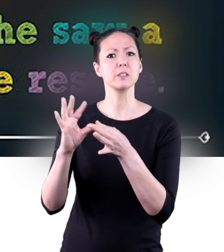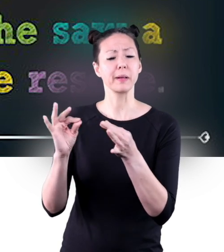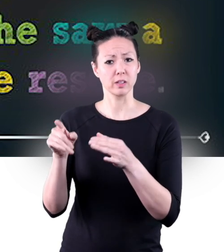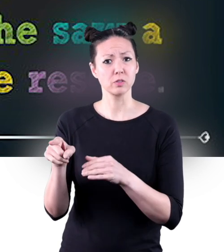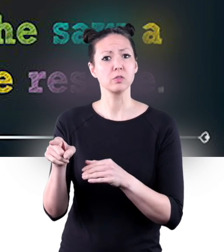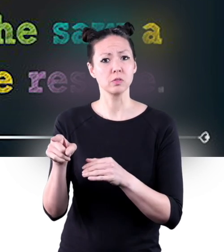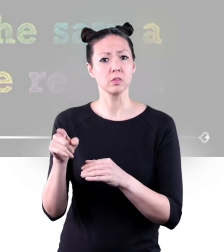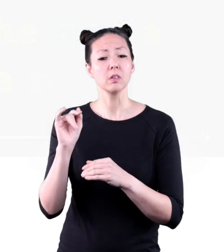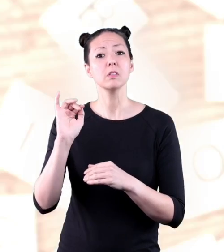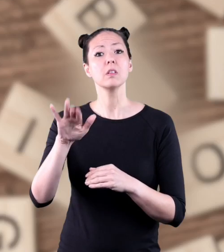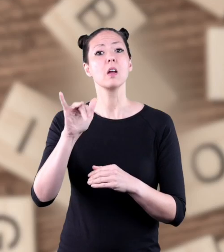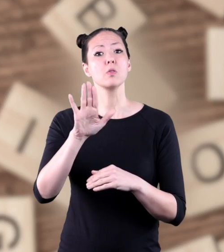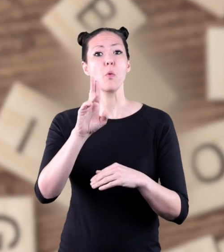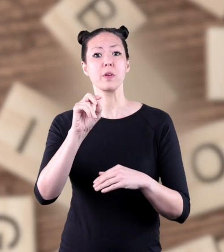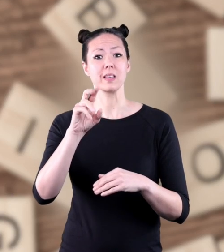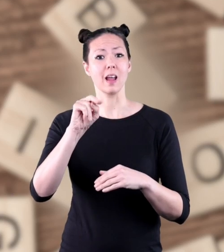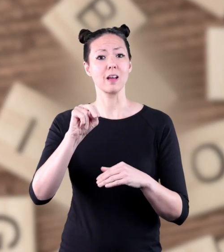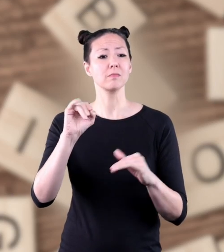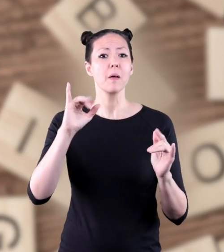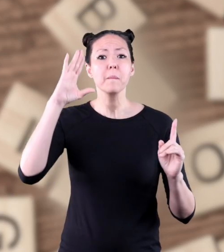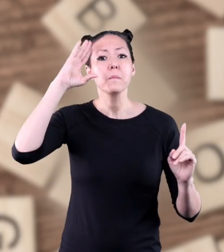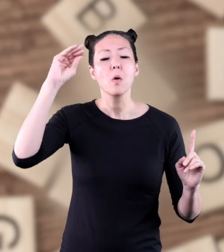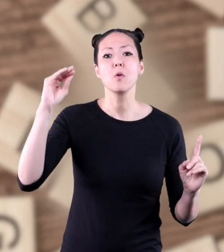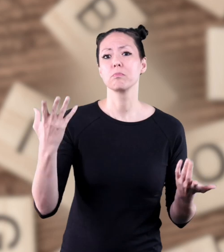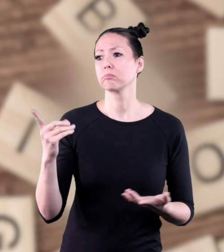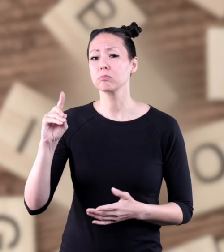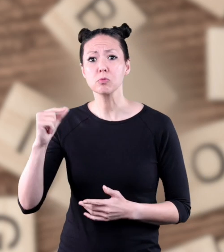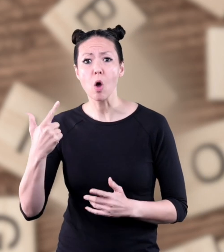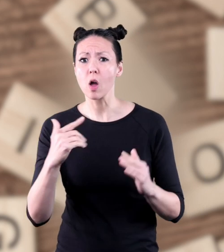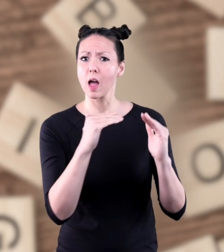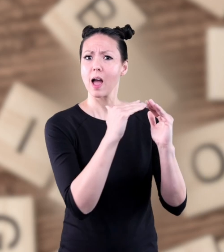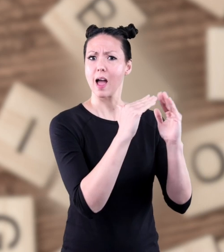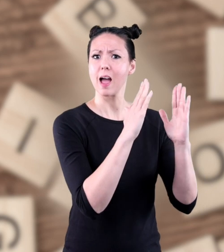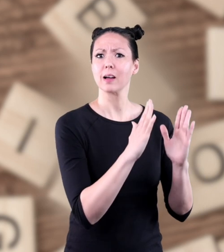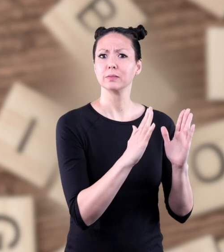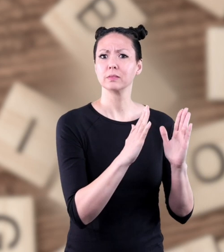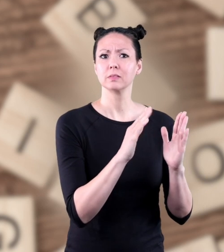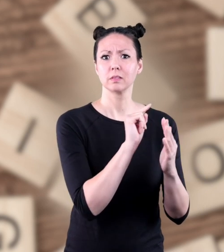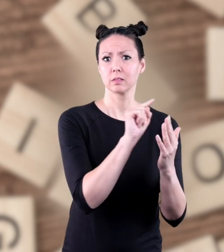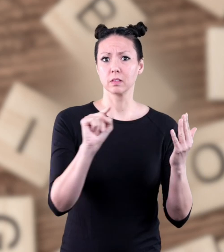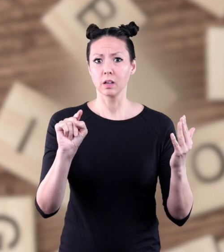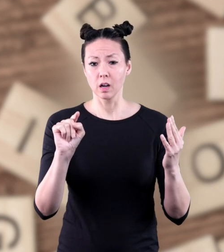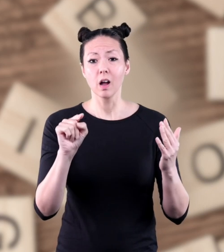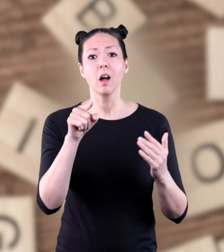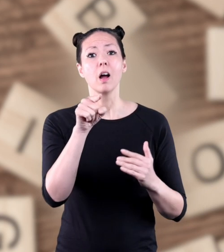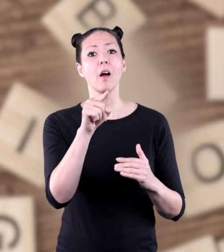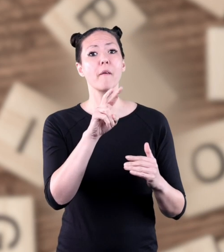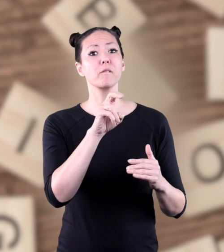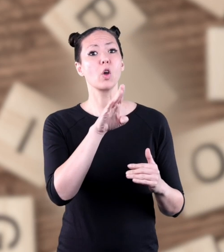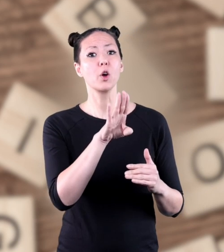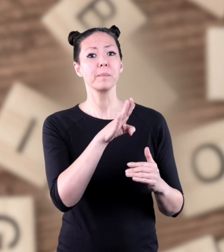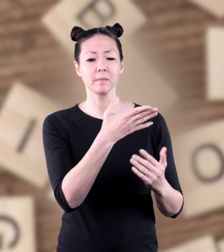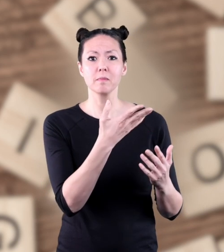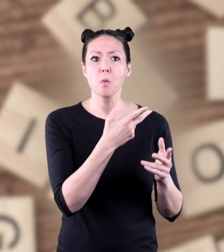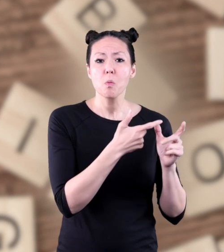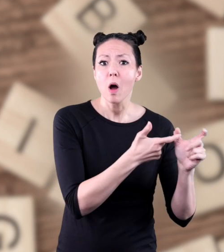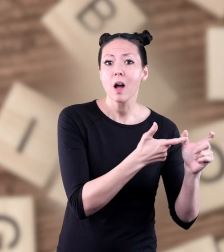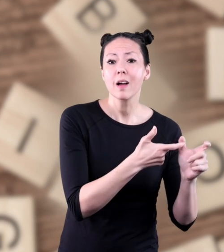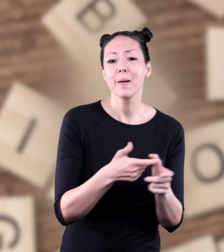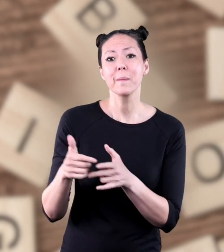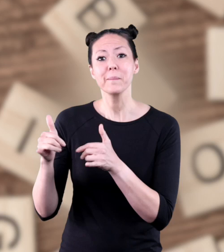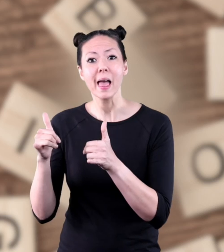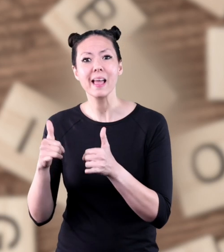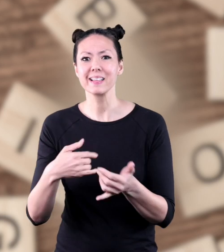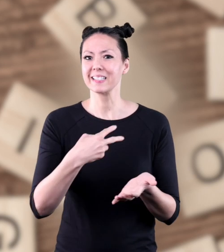a part of speech. You've got your nouns like boy or dog or house. You've got your verbs